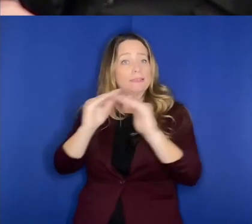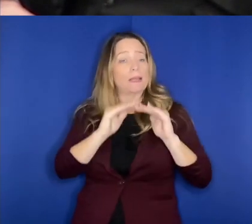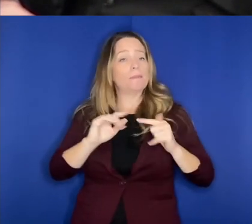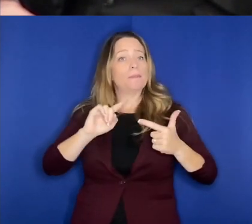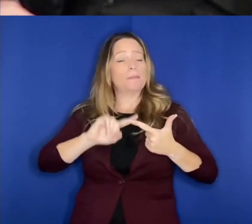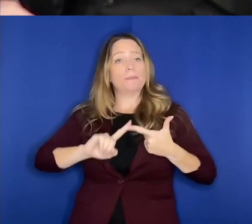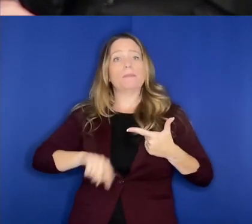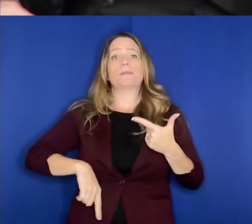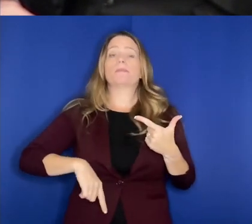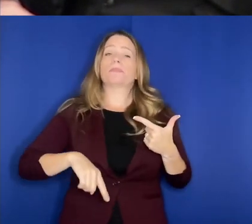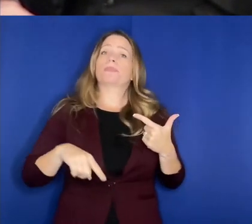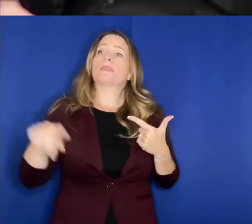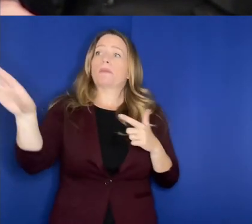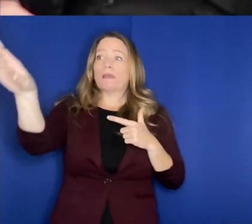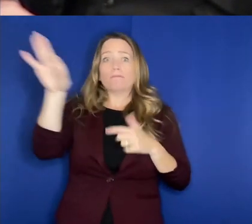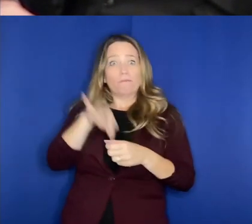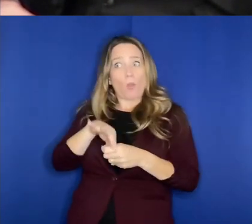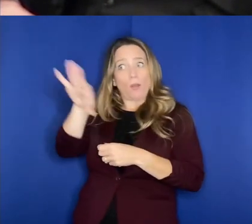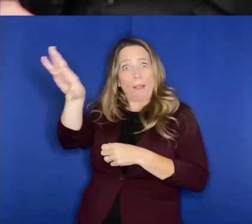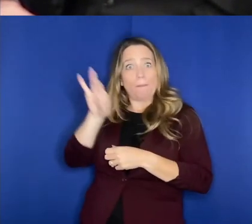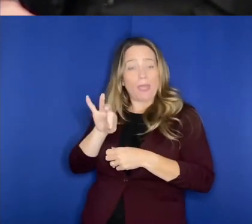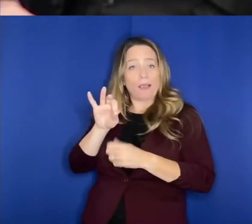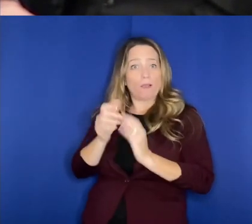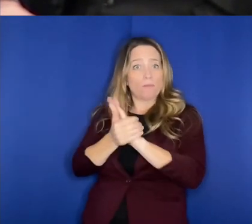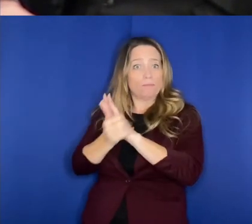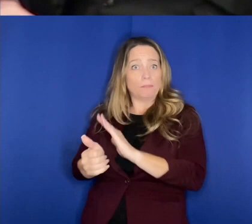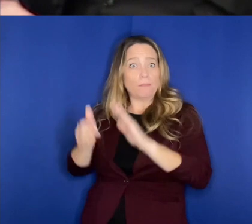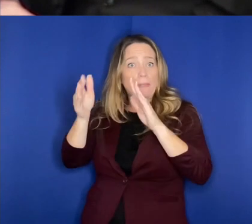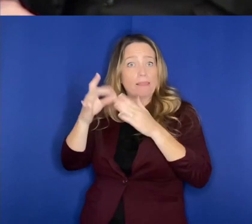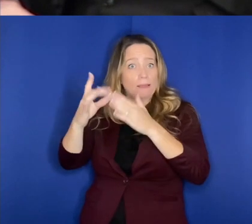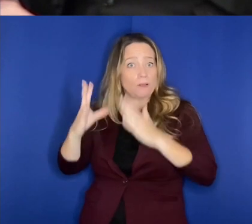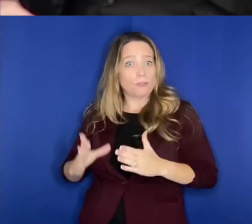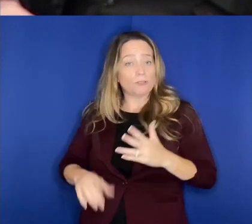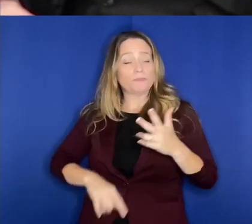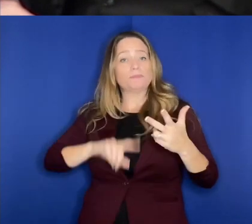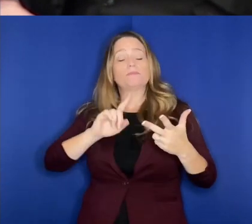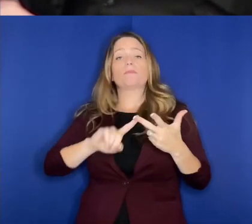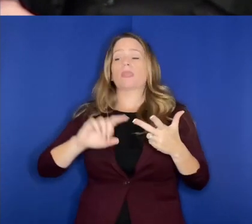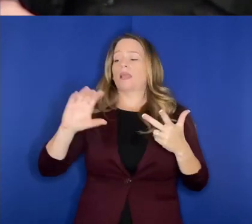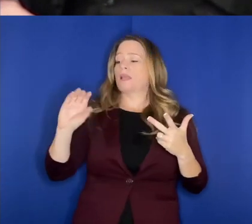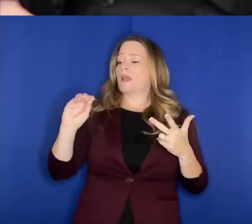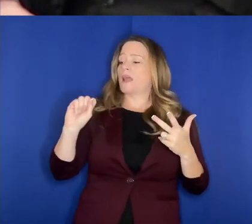to meritocracy, and to a cosmopolitan ethic.